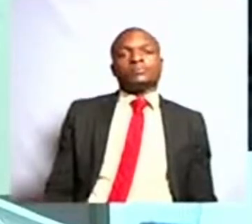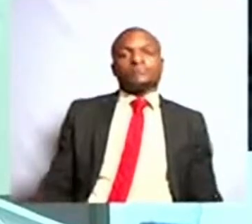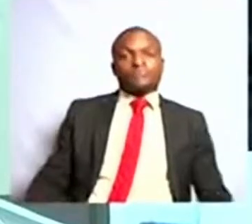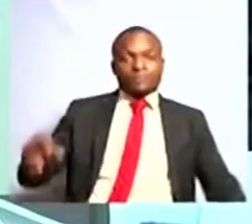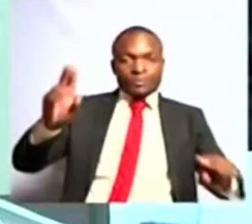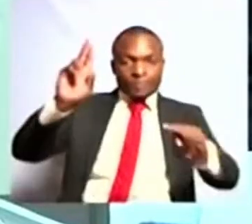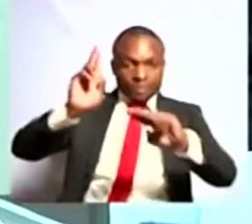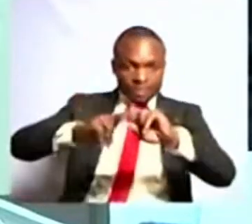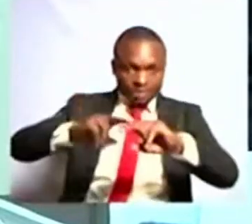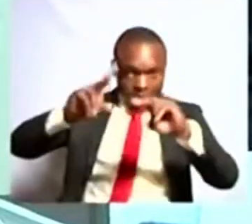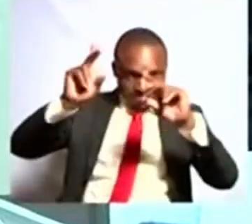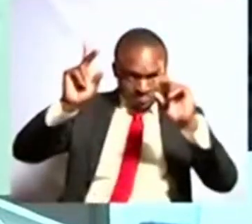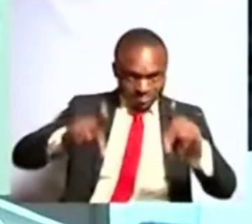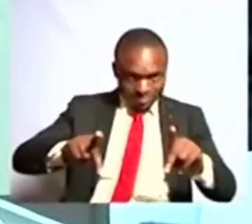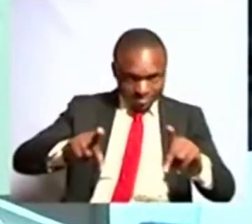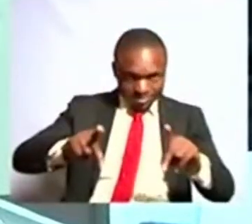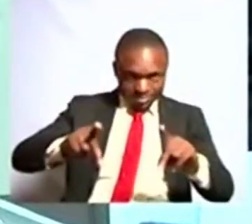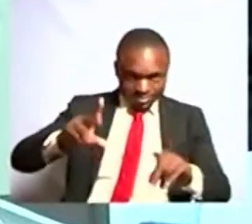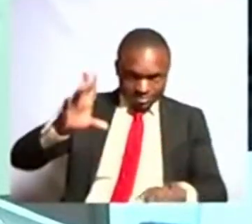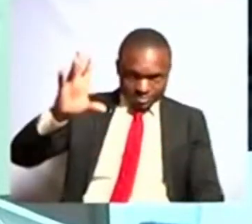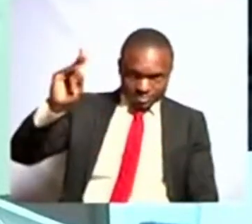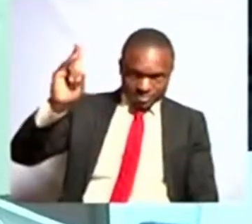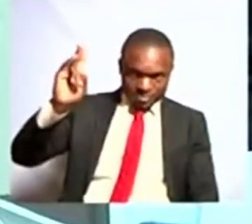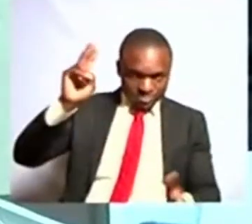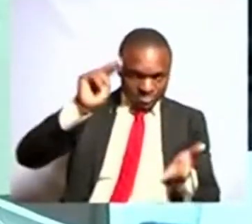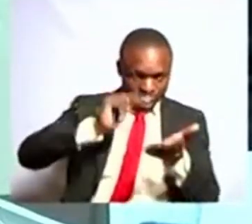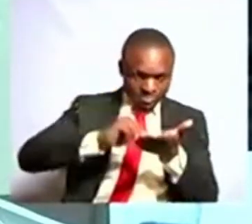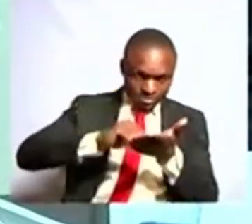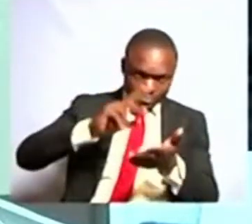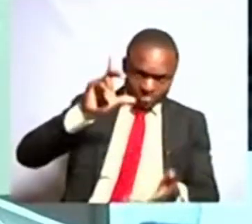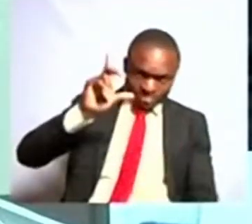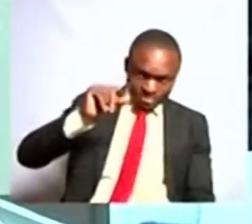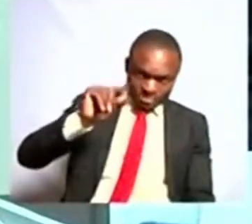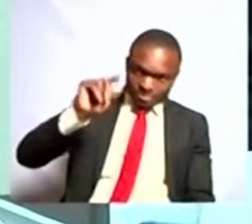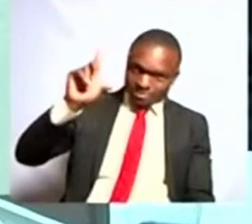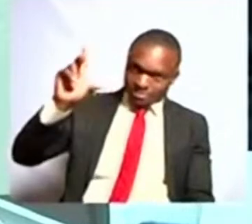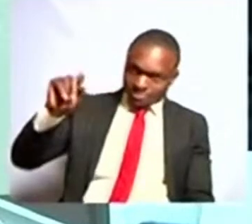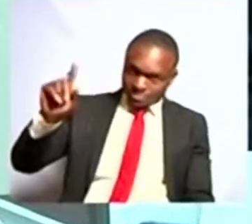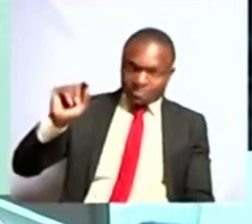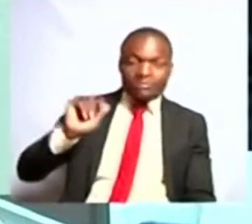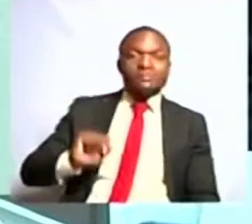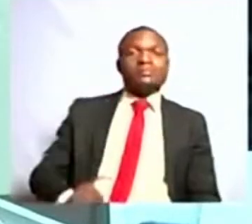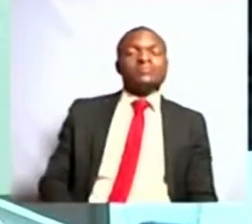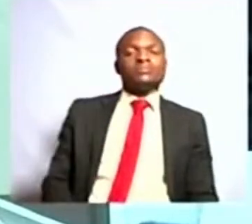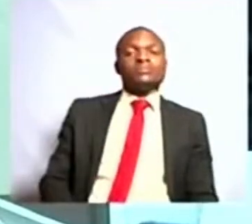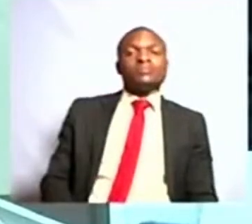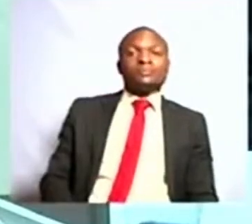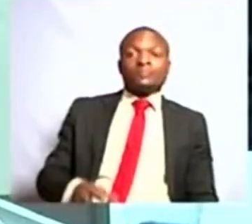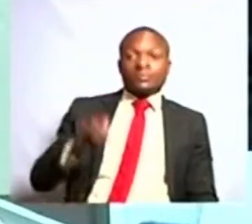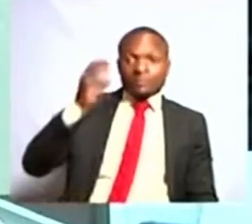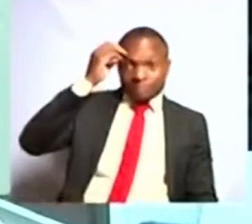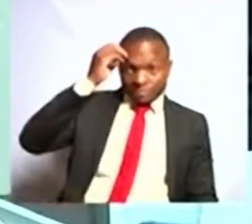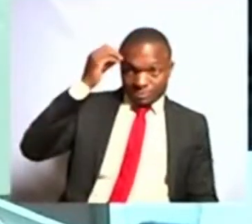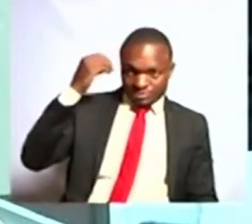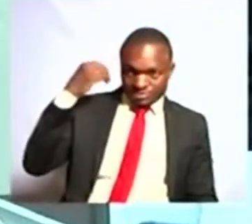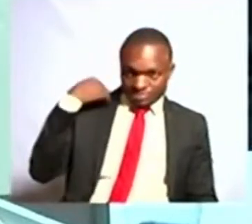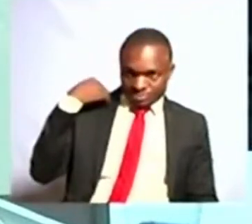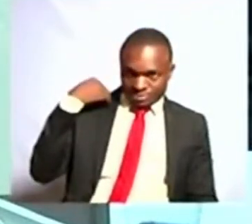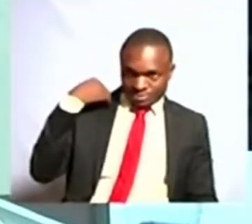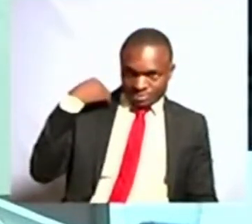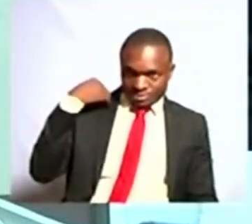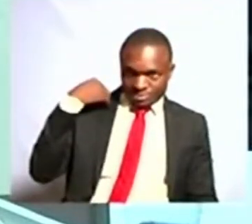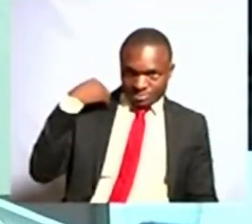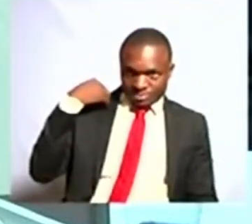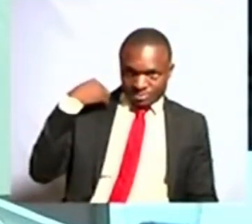Chair, on 17th November 2020, my office